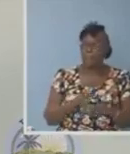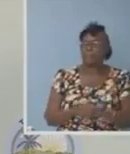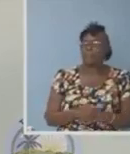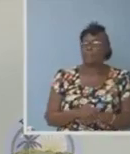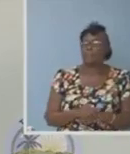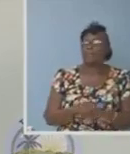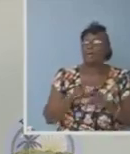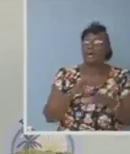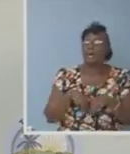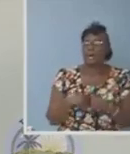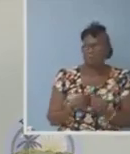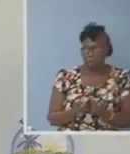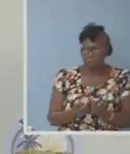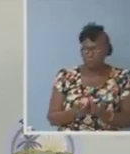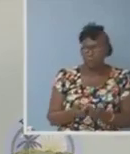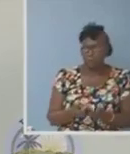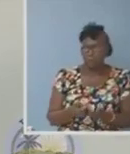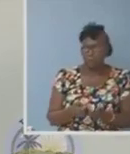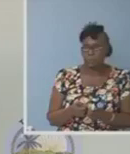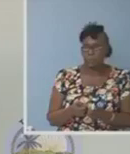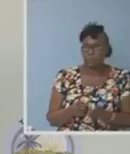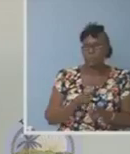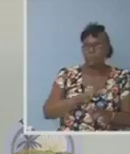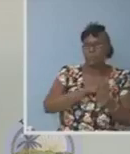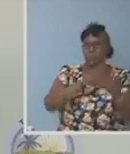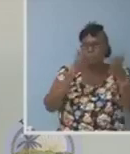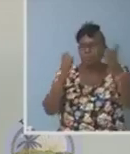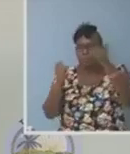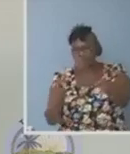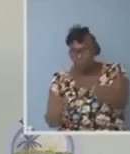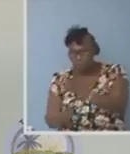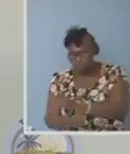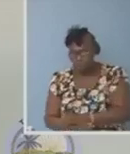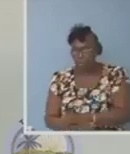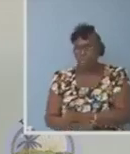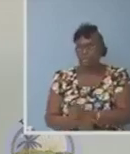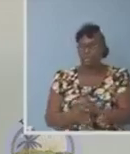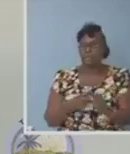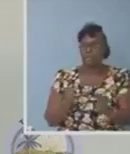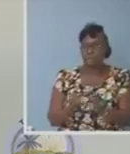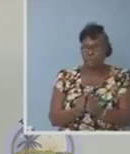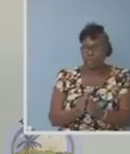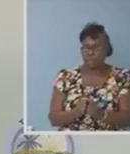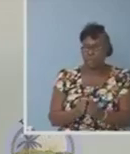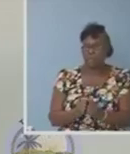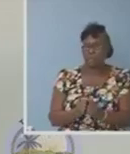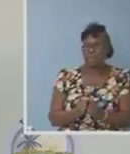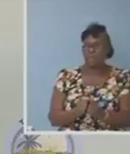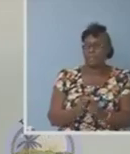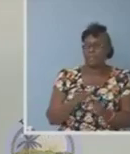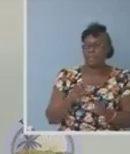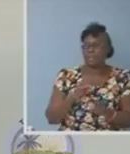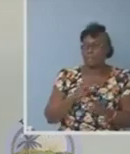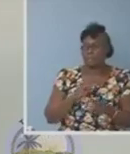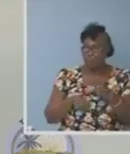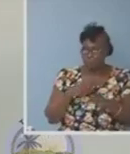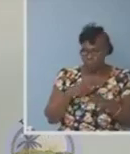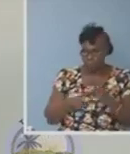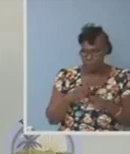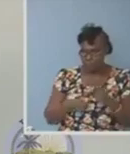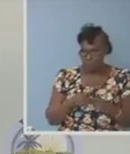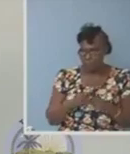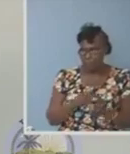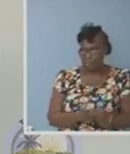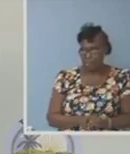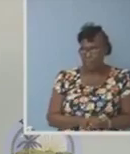containment, the mitigation, and the transition of that crisis. Our survivability beyond its